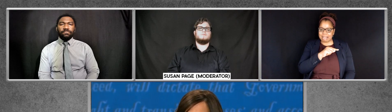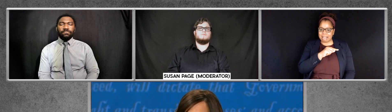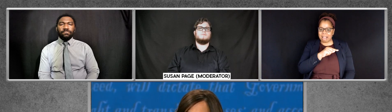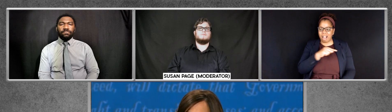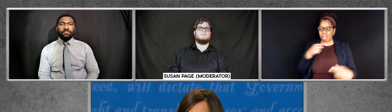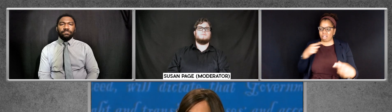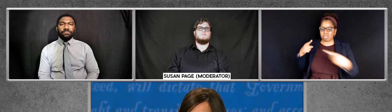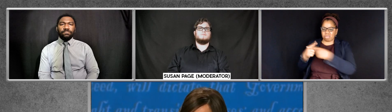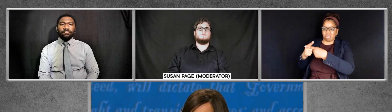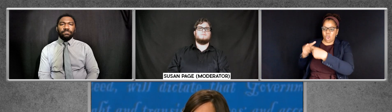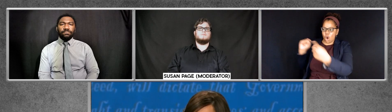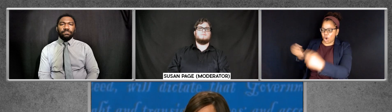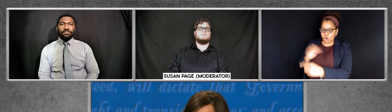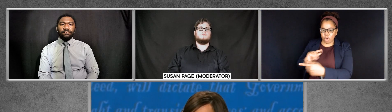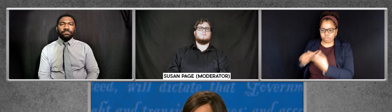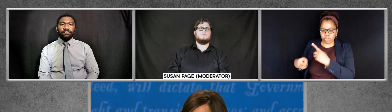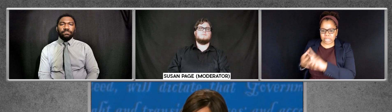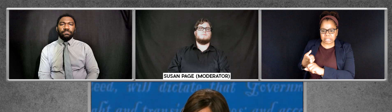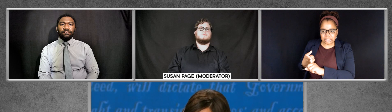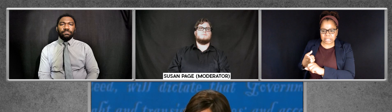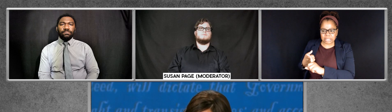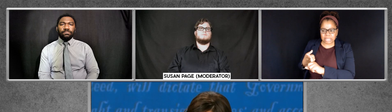friends and